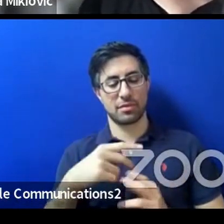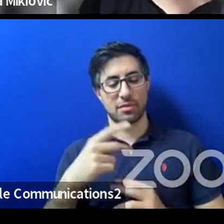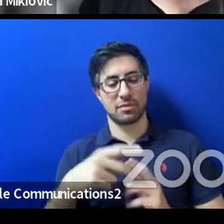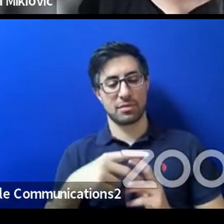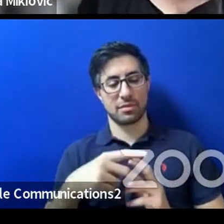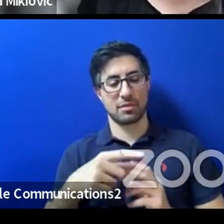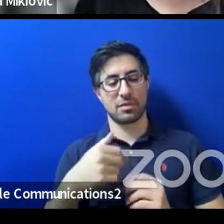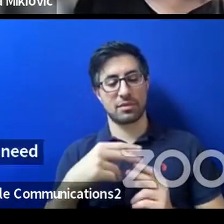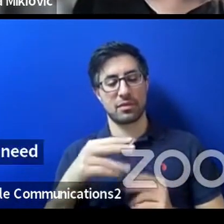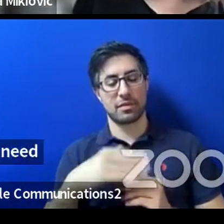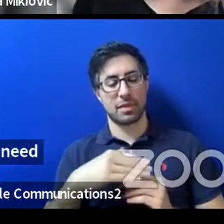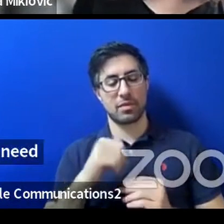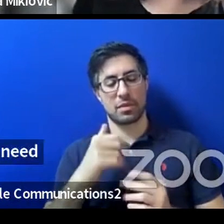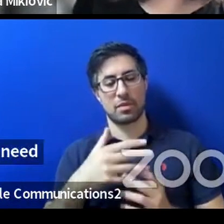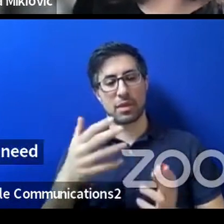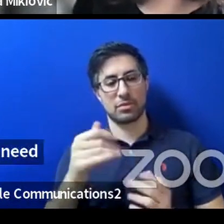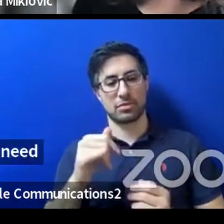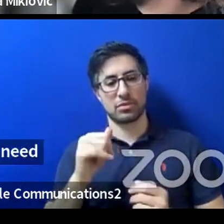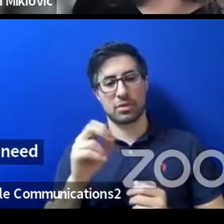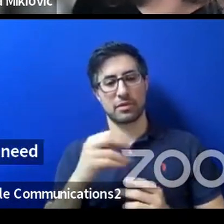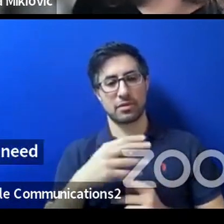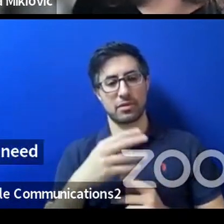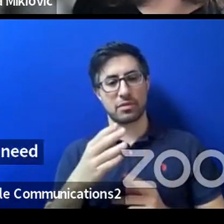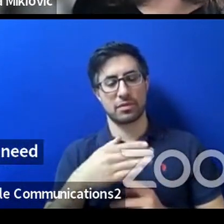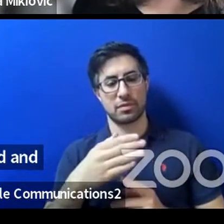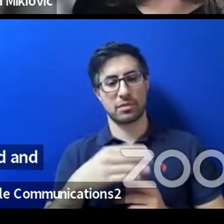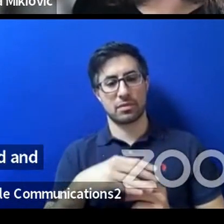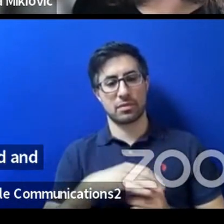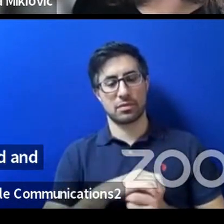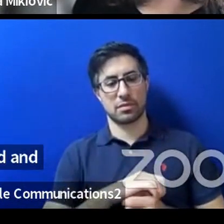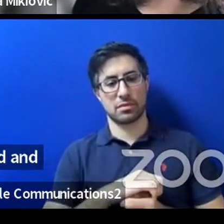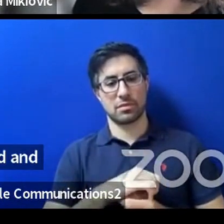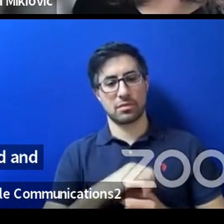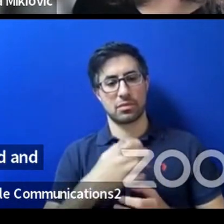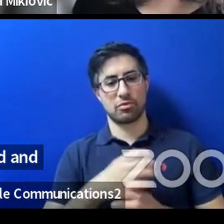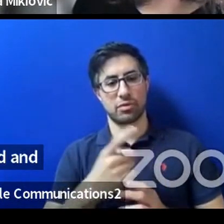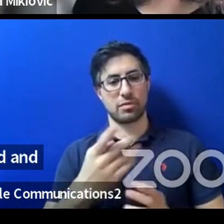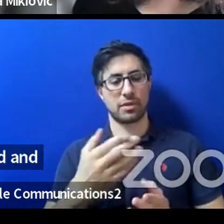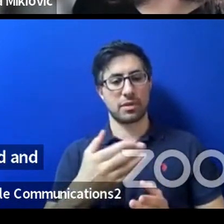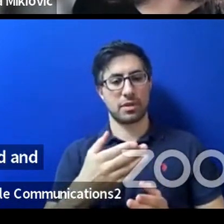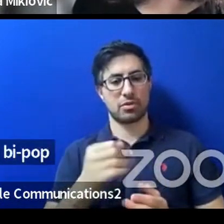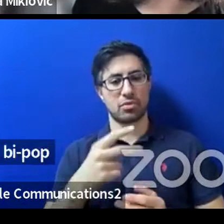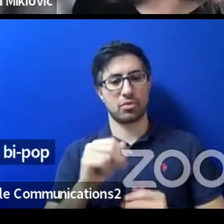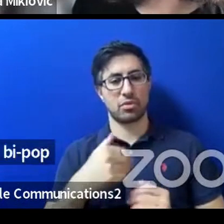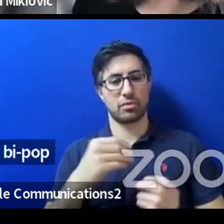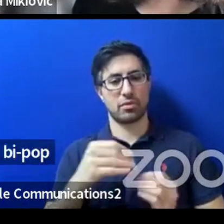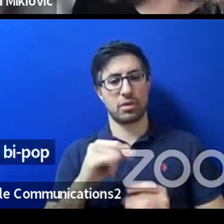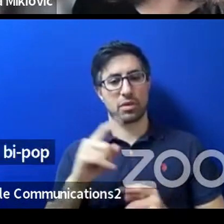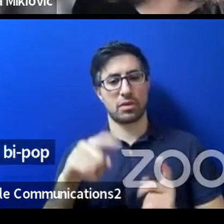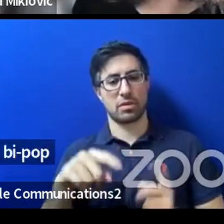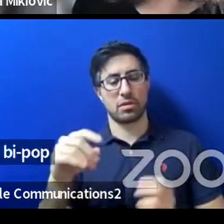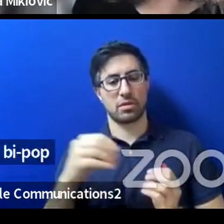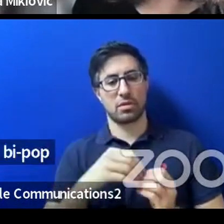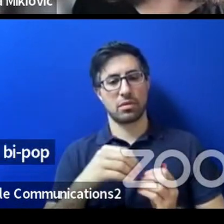like very minimum, so there's like not much, like not even a rainbow flag. So I wanted to create something up here in Scarborough so we can have more of like a diversity and